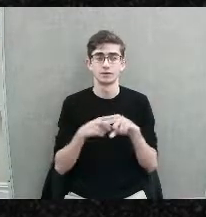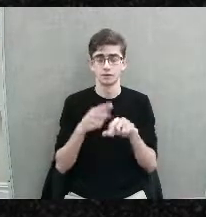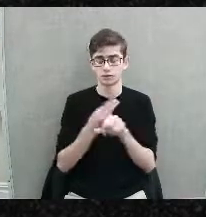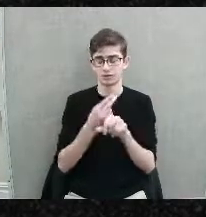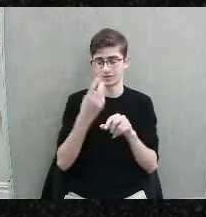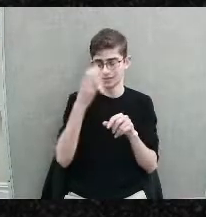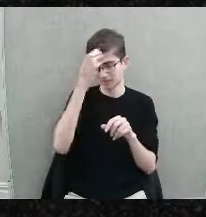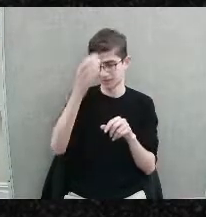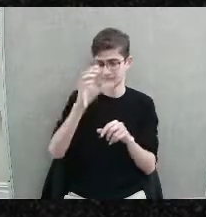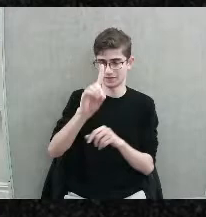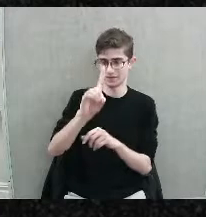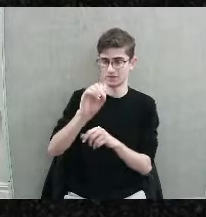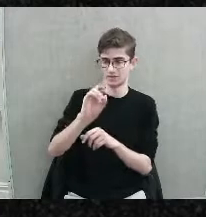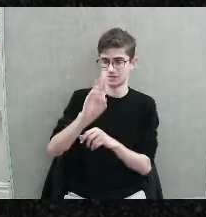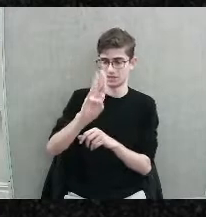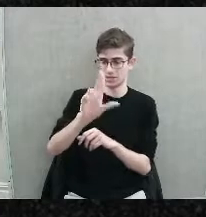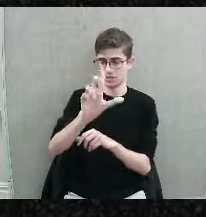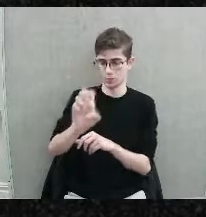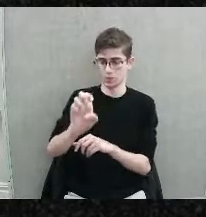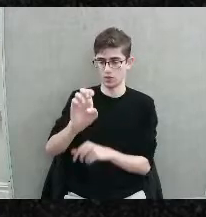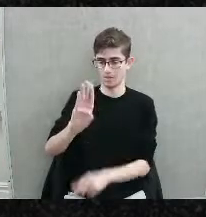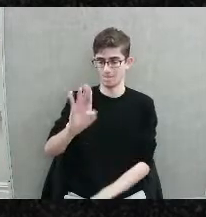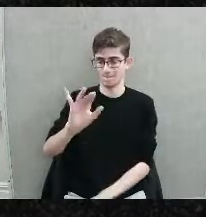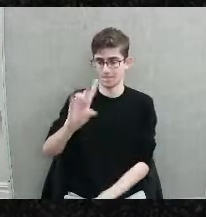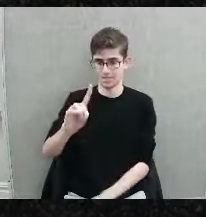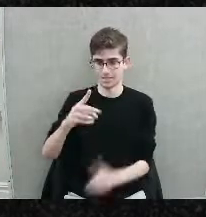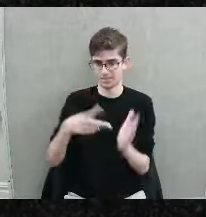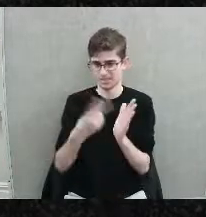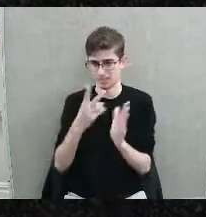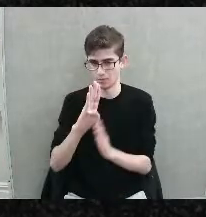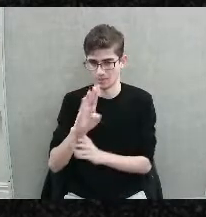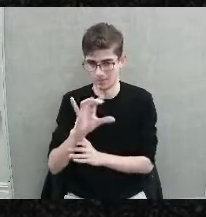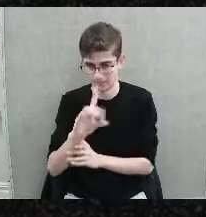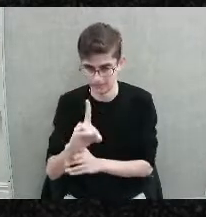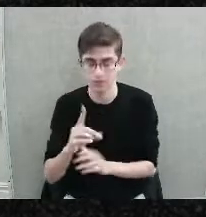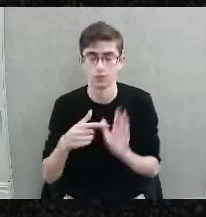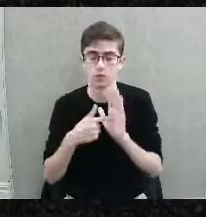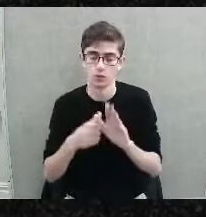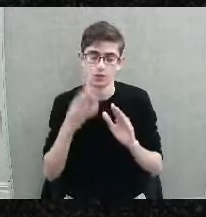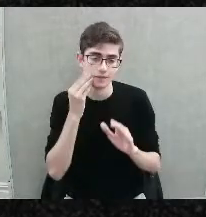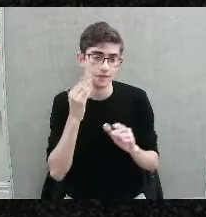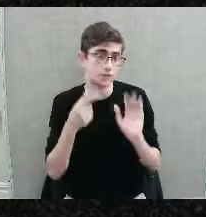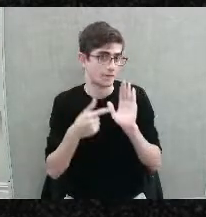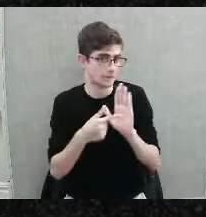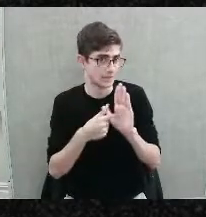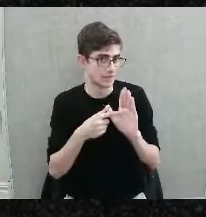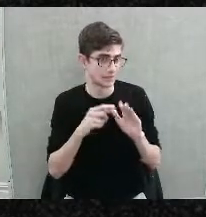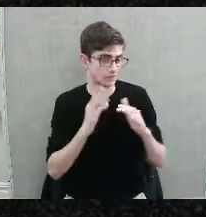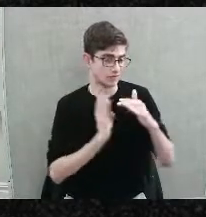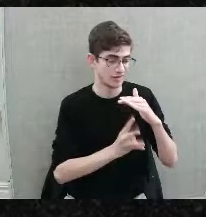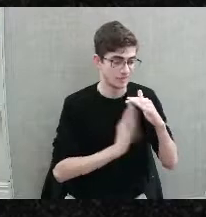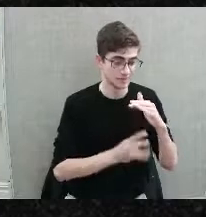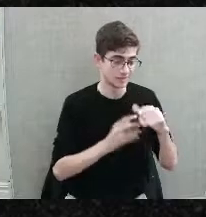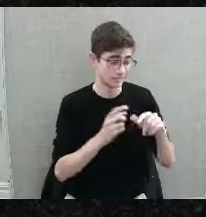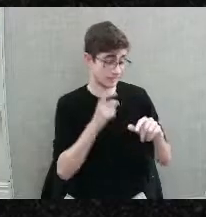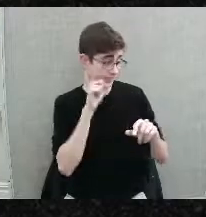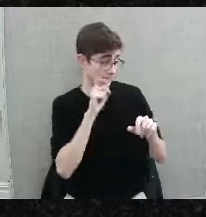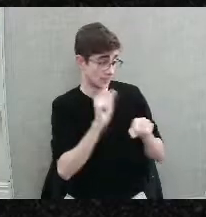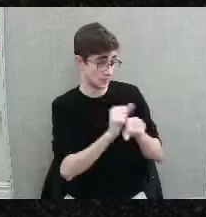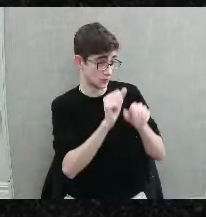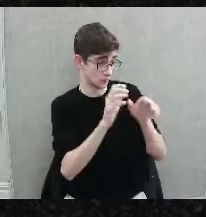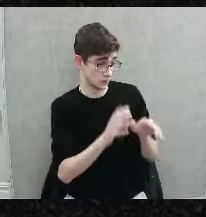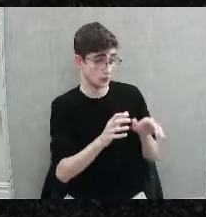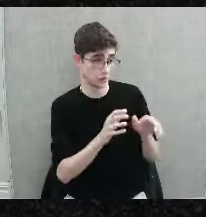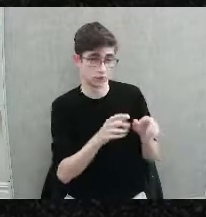show these contradictory experiences. And as the case of trafficking and sex worker discussions,